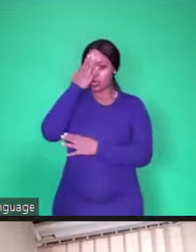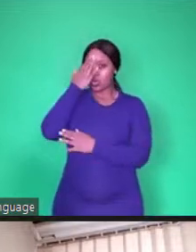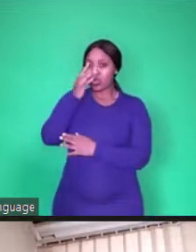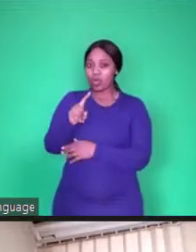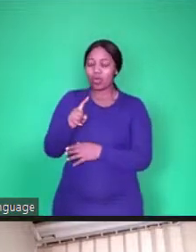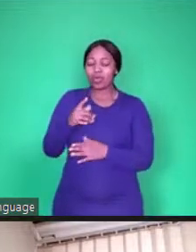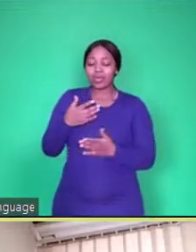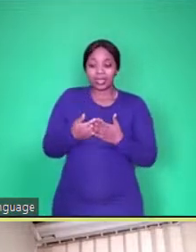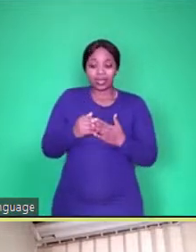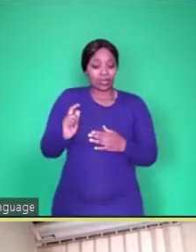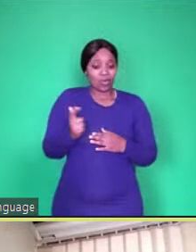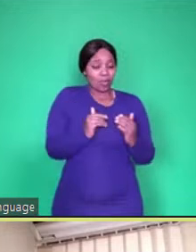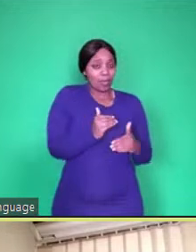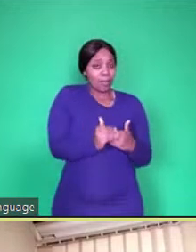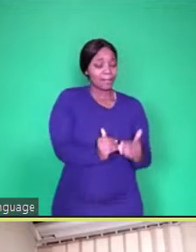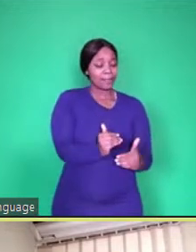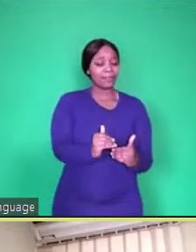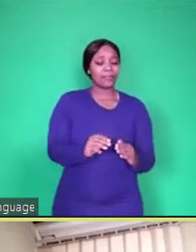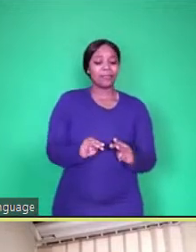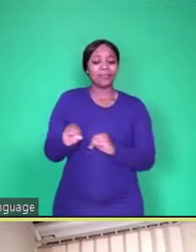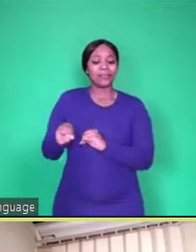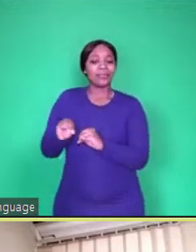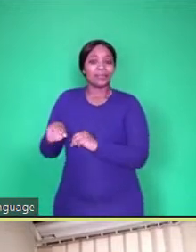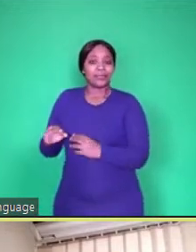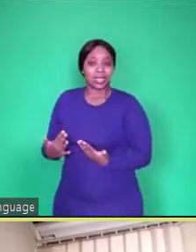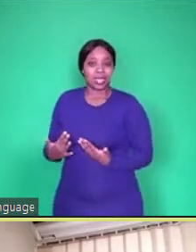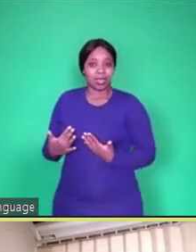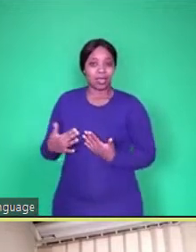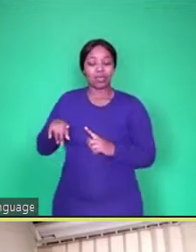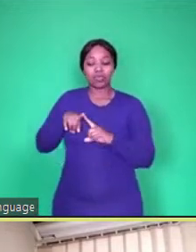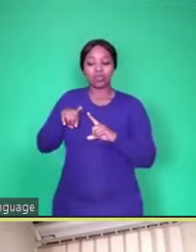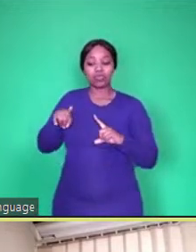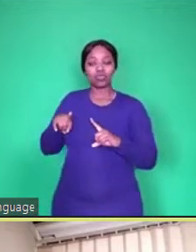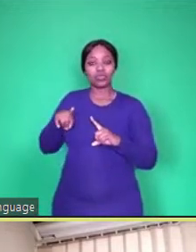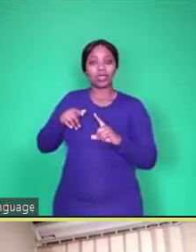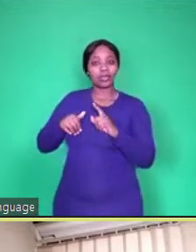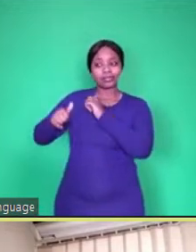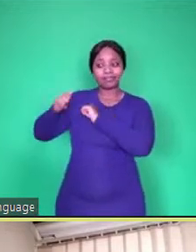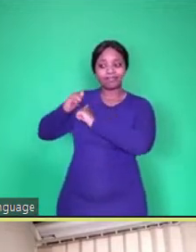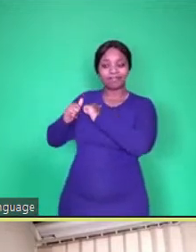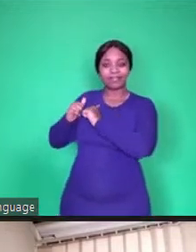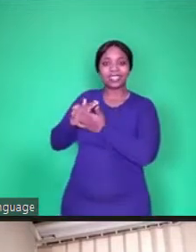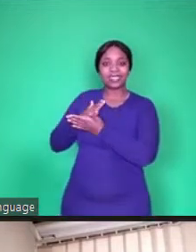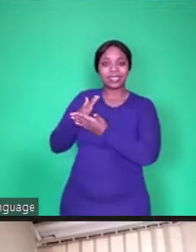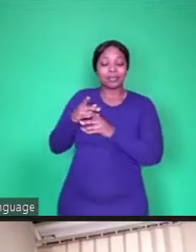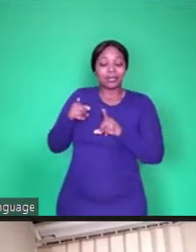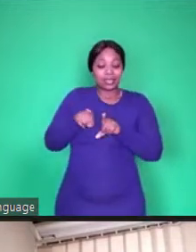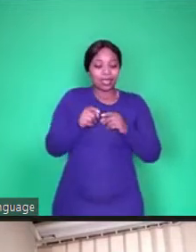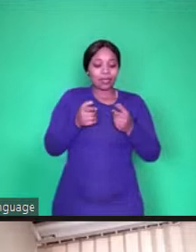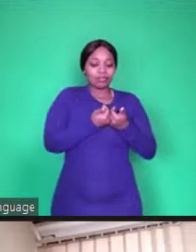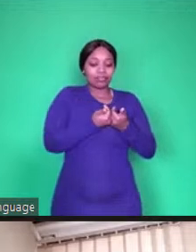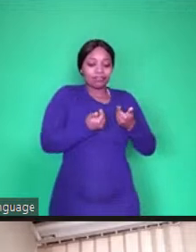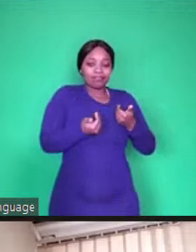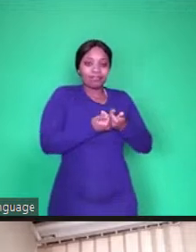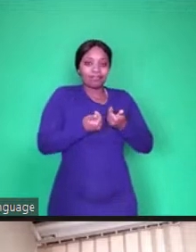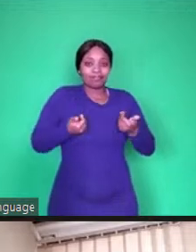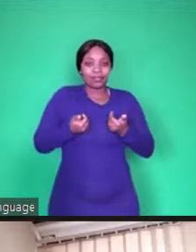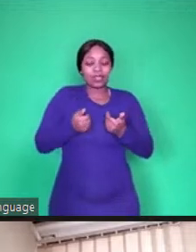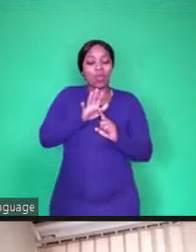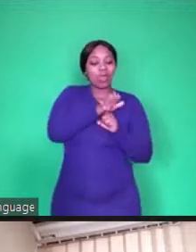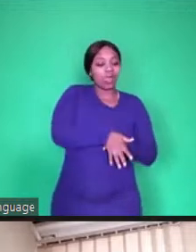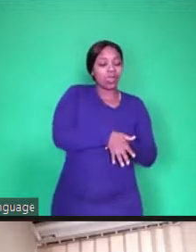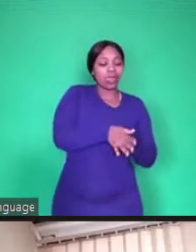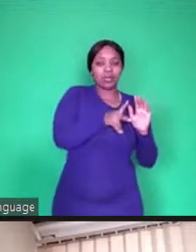process without, going back to some of the discriminatory policies? How do we take